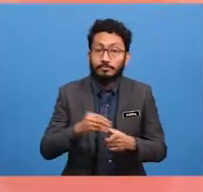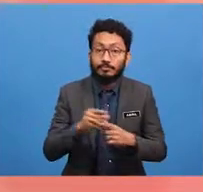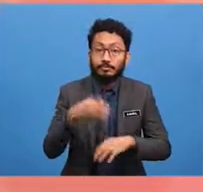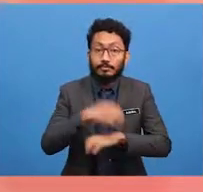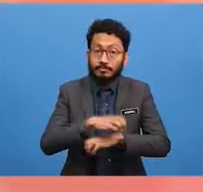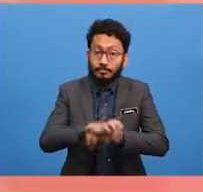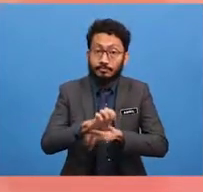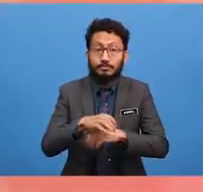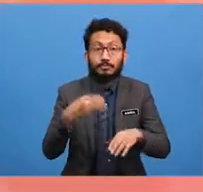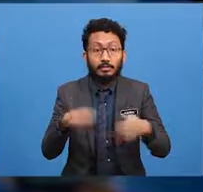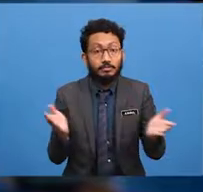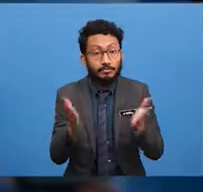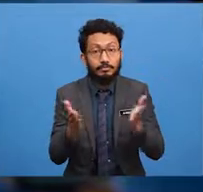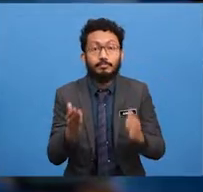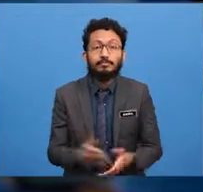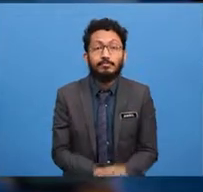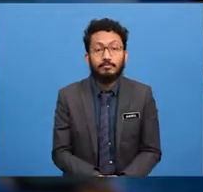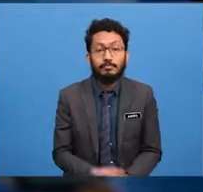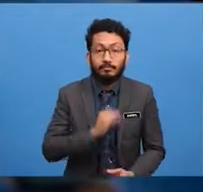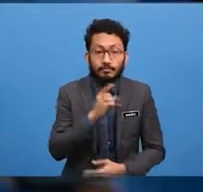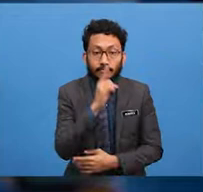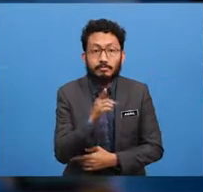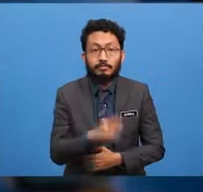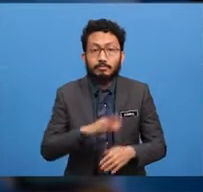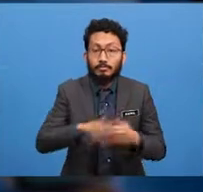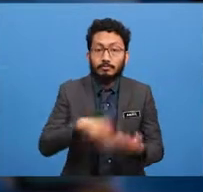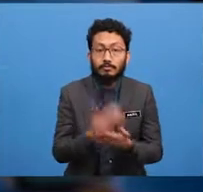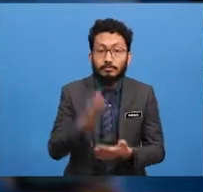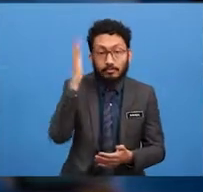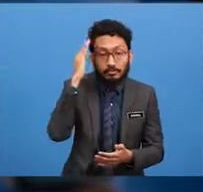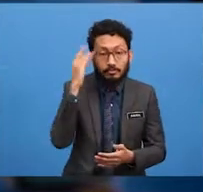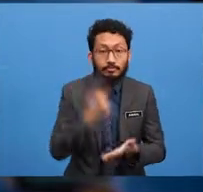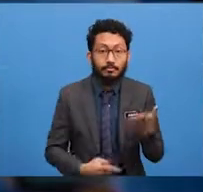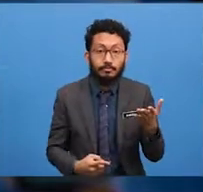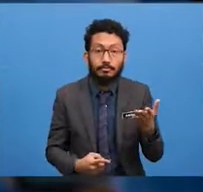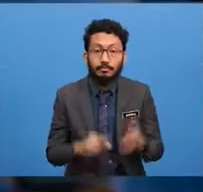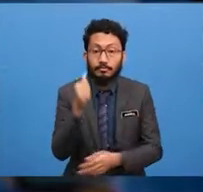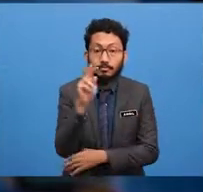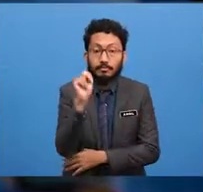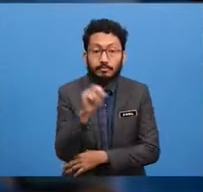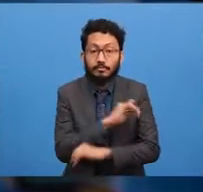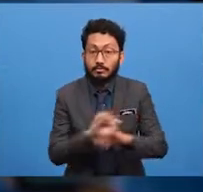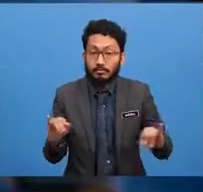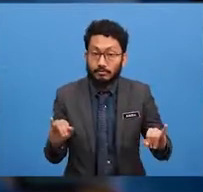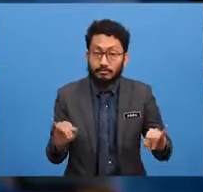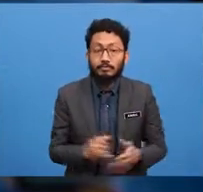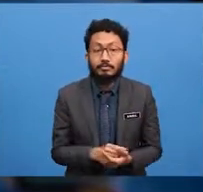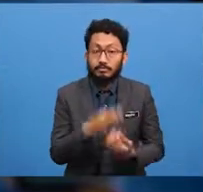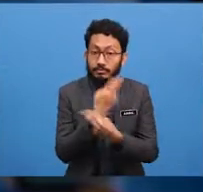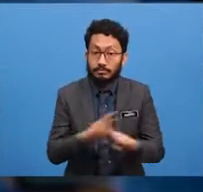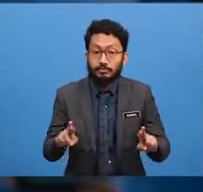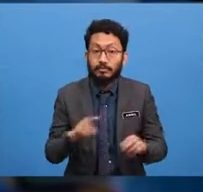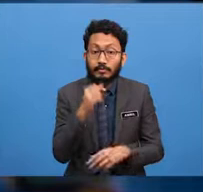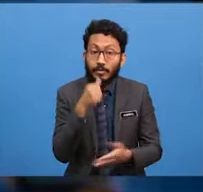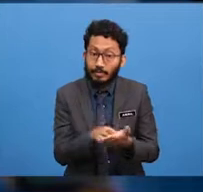on prompts. I'm sure you all know what an informal letter and email look like. But